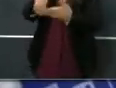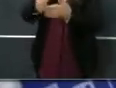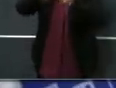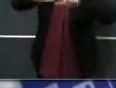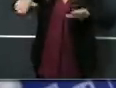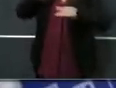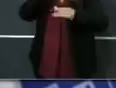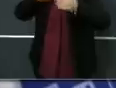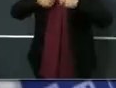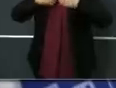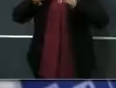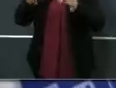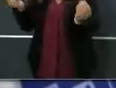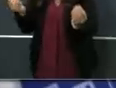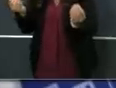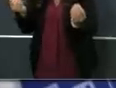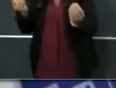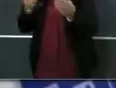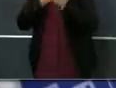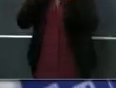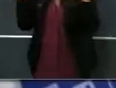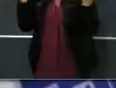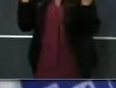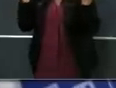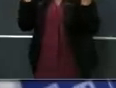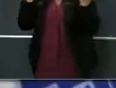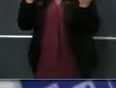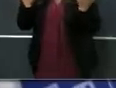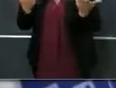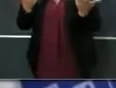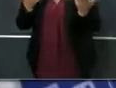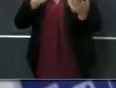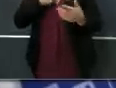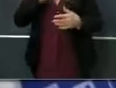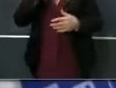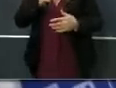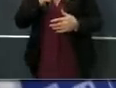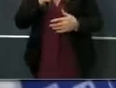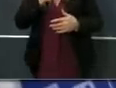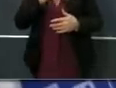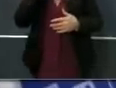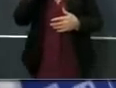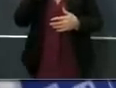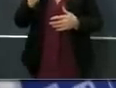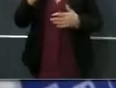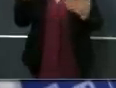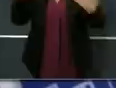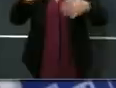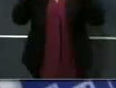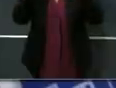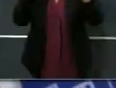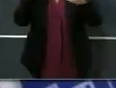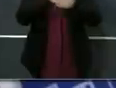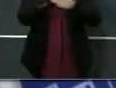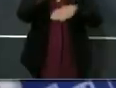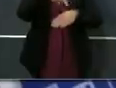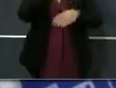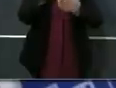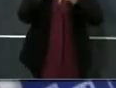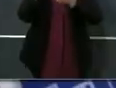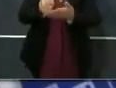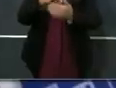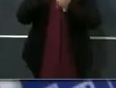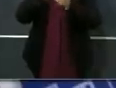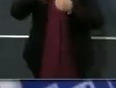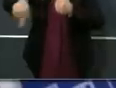students. I have been so moved by the generosity and the willingness to step up and help close